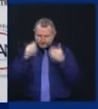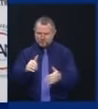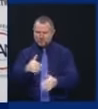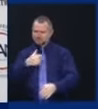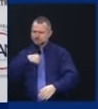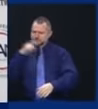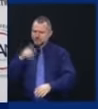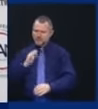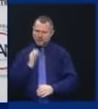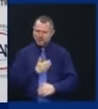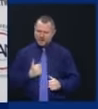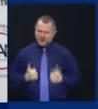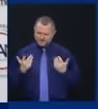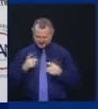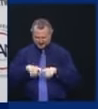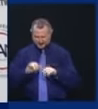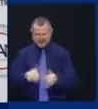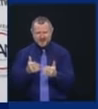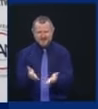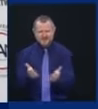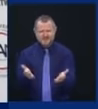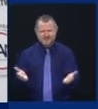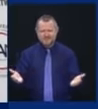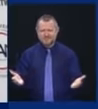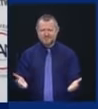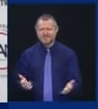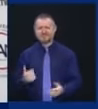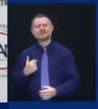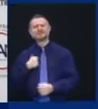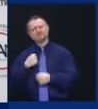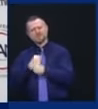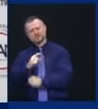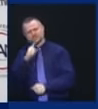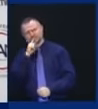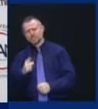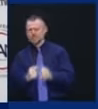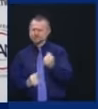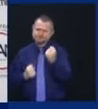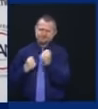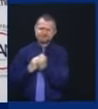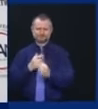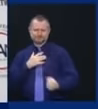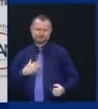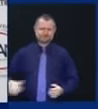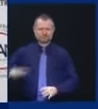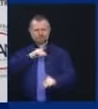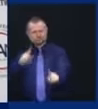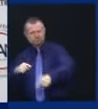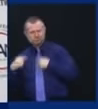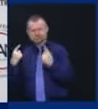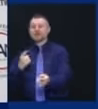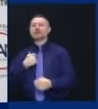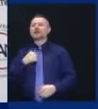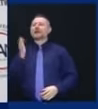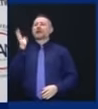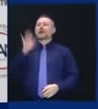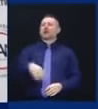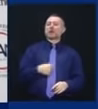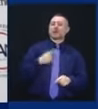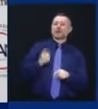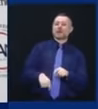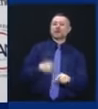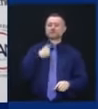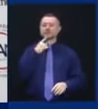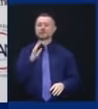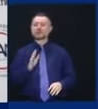very lives, and we're fighting with those that have stood up and said we cannot have a segregated